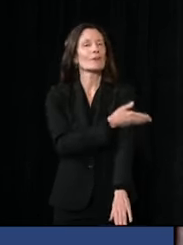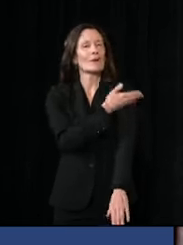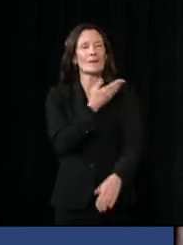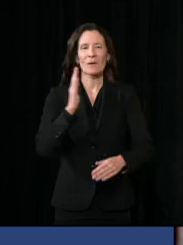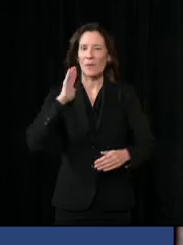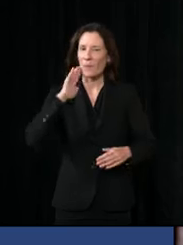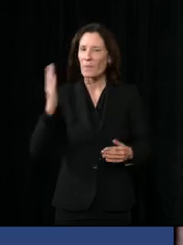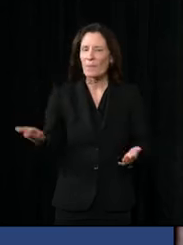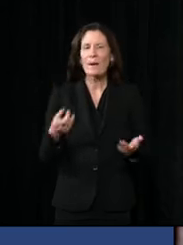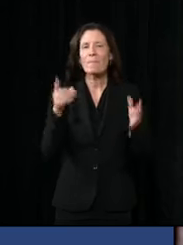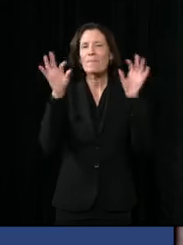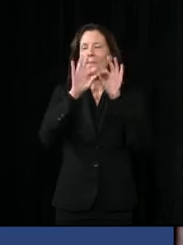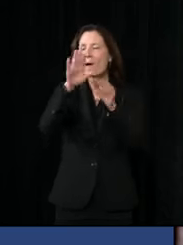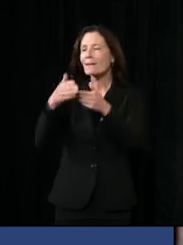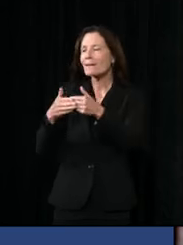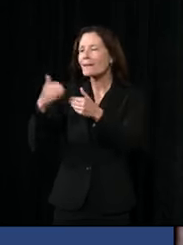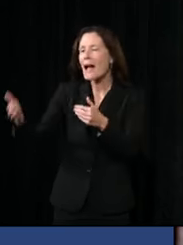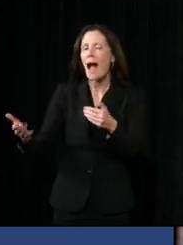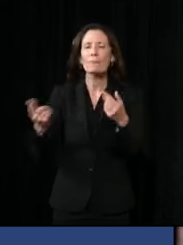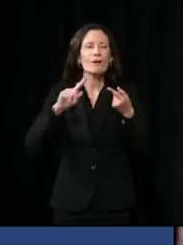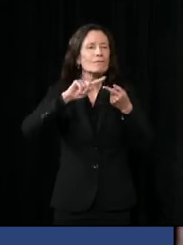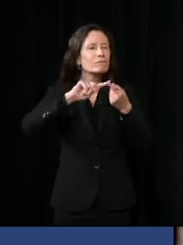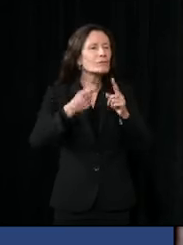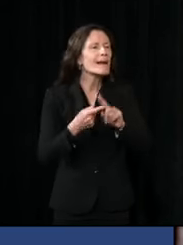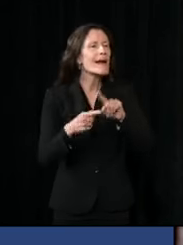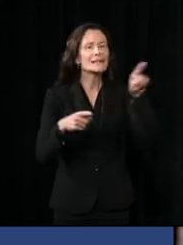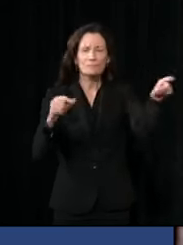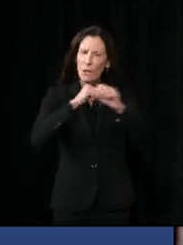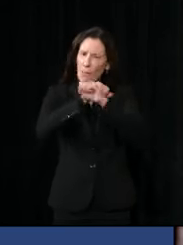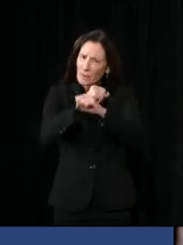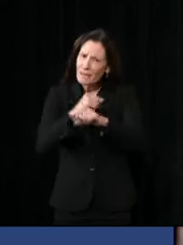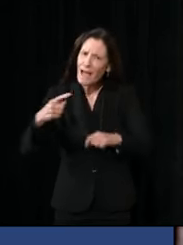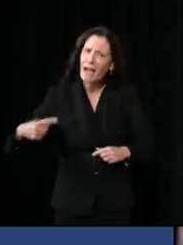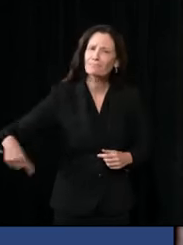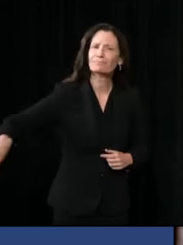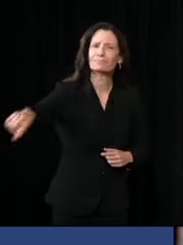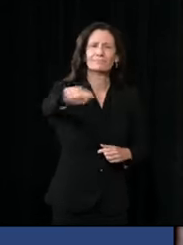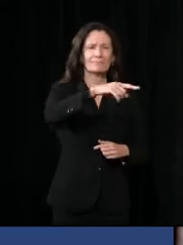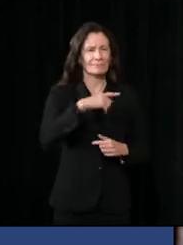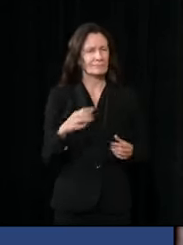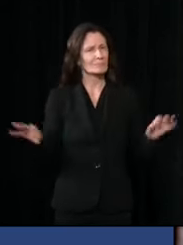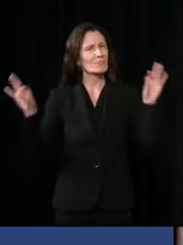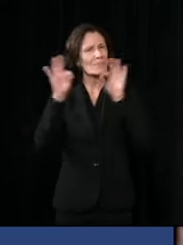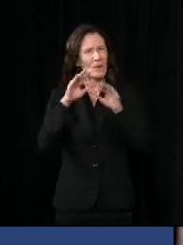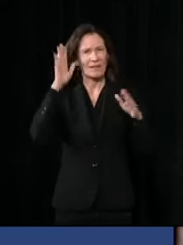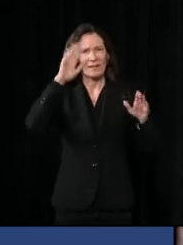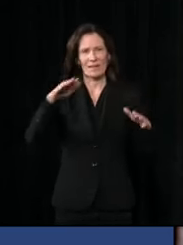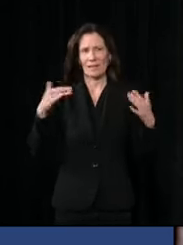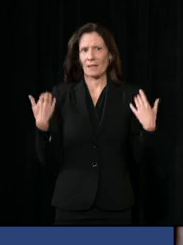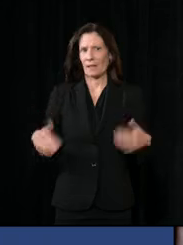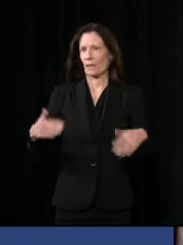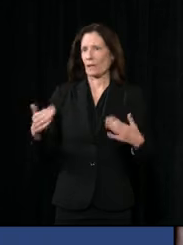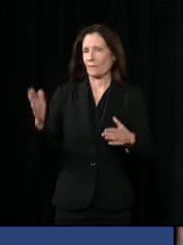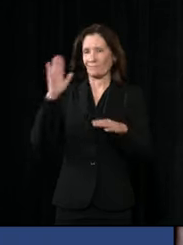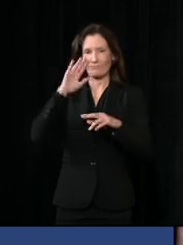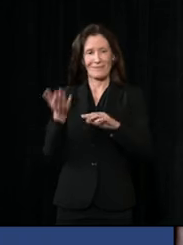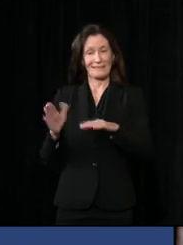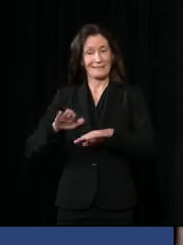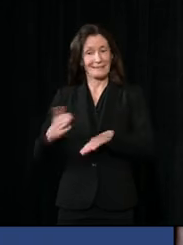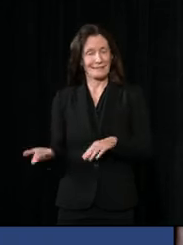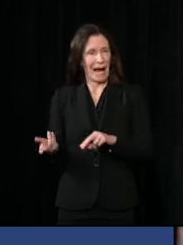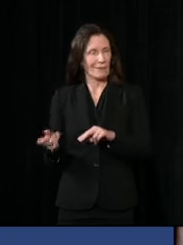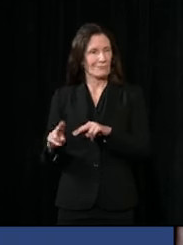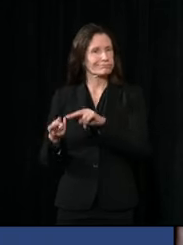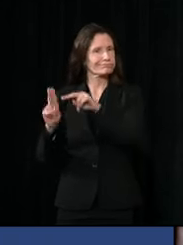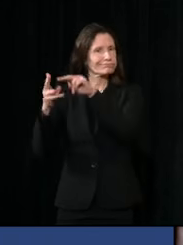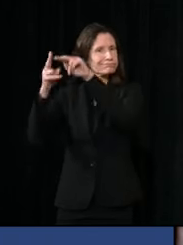most catastrophic of circumstances. But our ability to prevail remains tenuous. We still rank 5th in the nation for